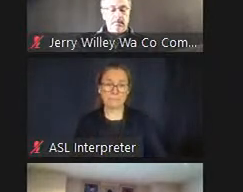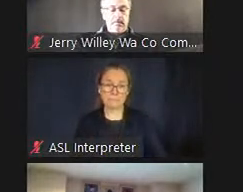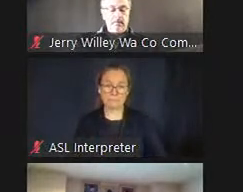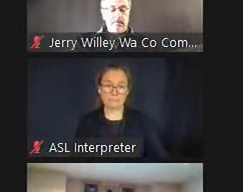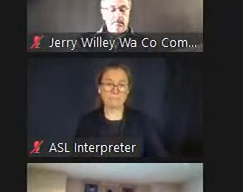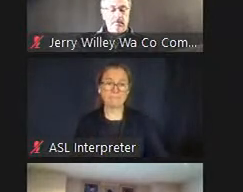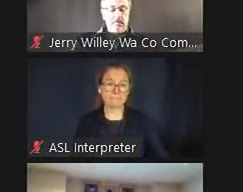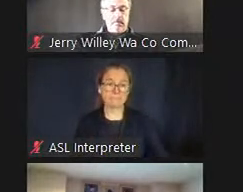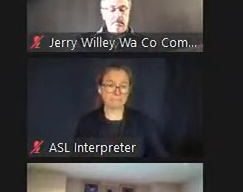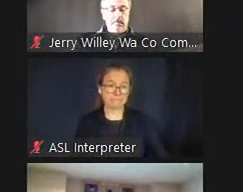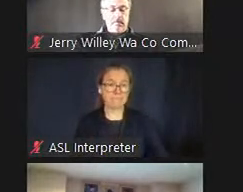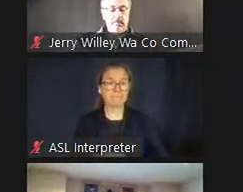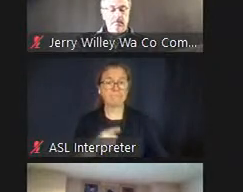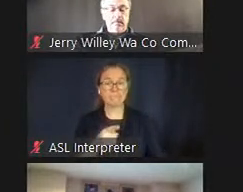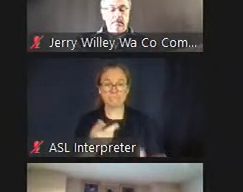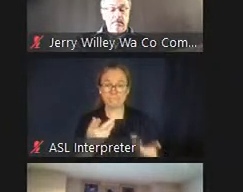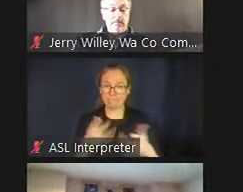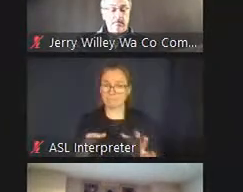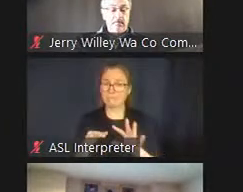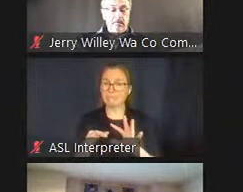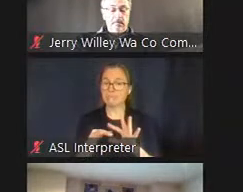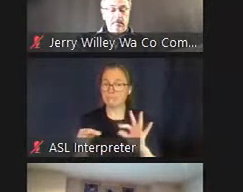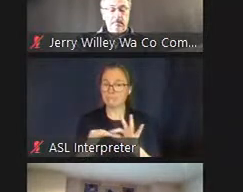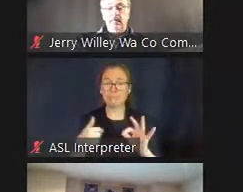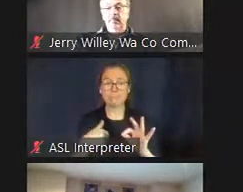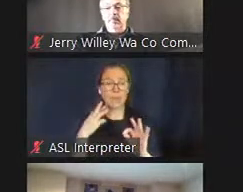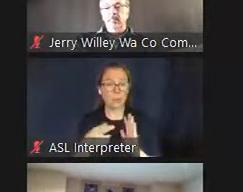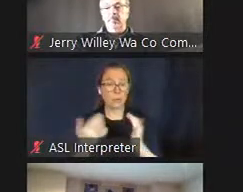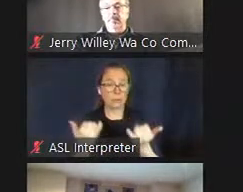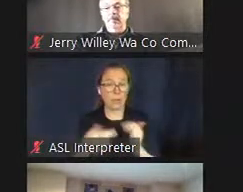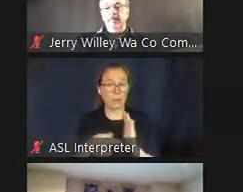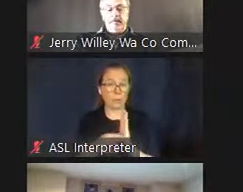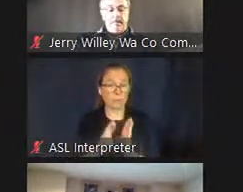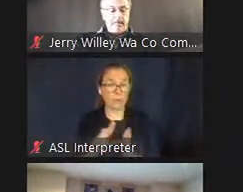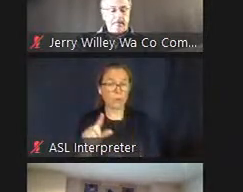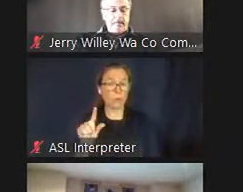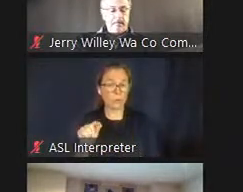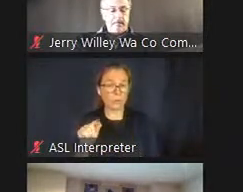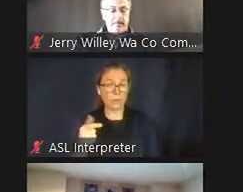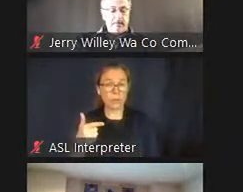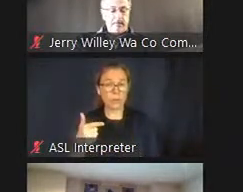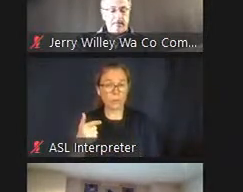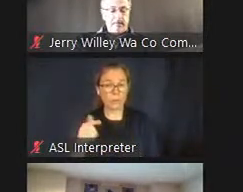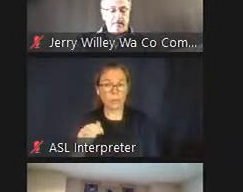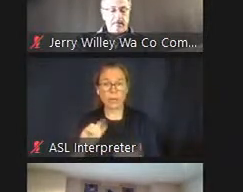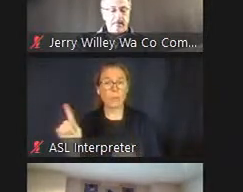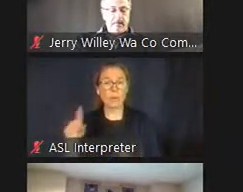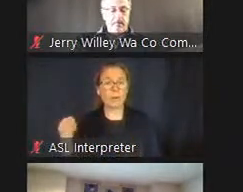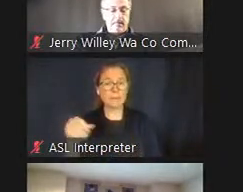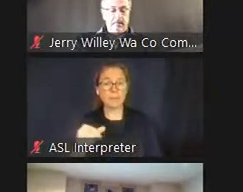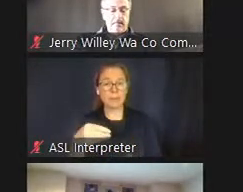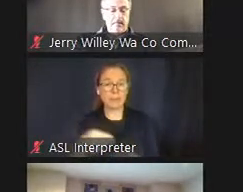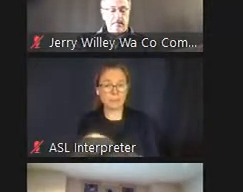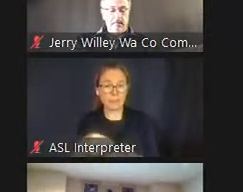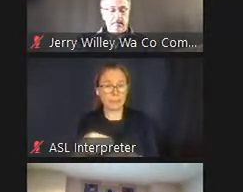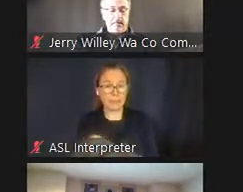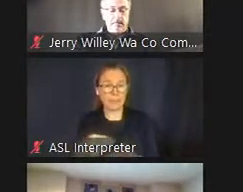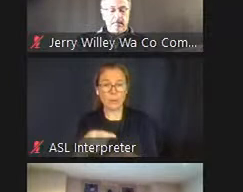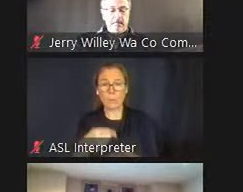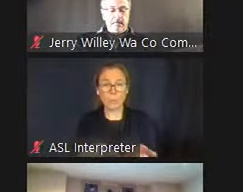Yes, as mentioned, I'm going to be going over some of the 2021 investment areas that the Board of County